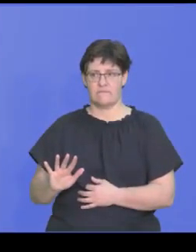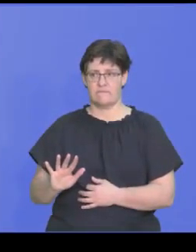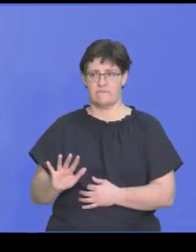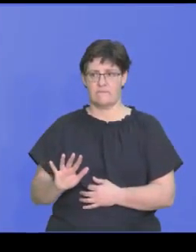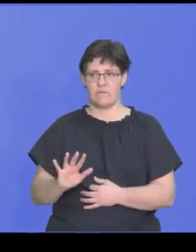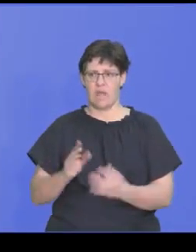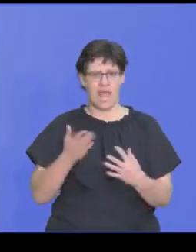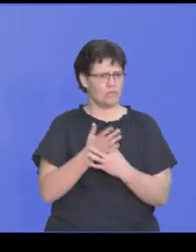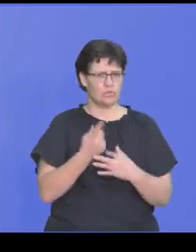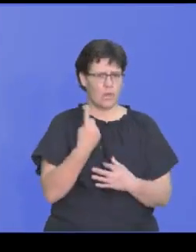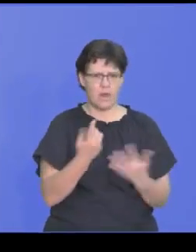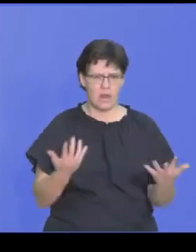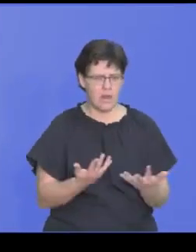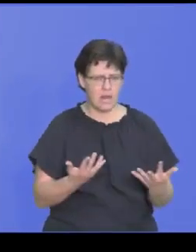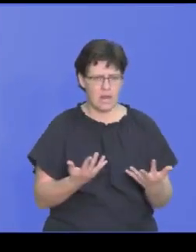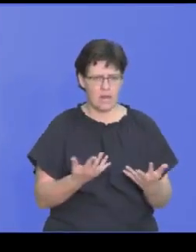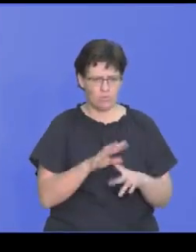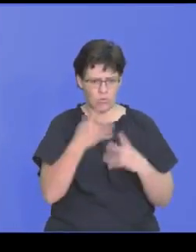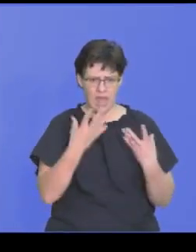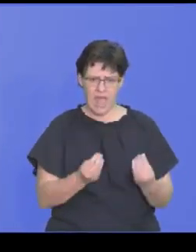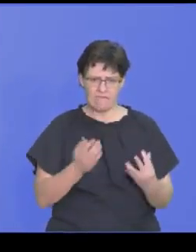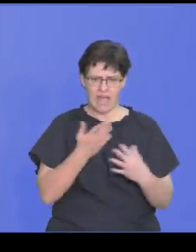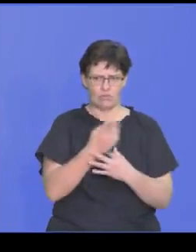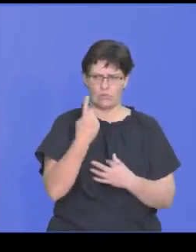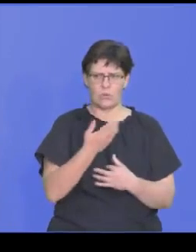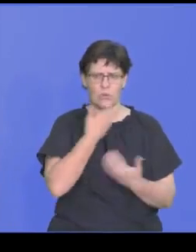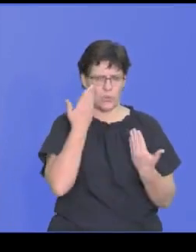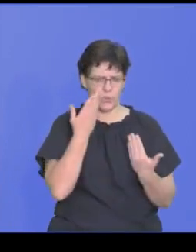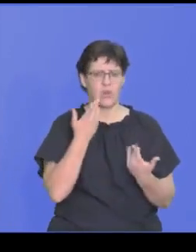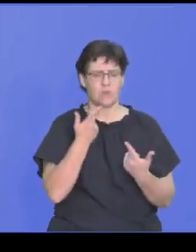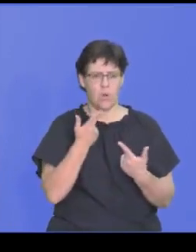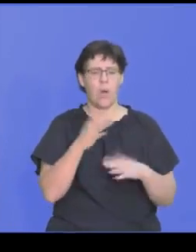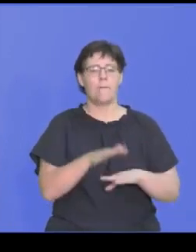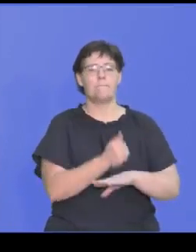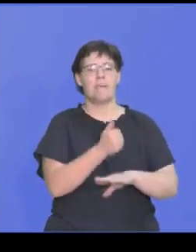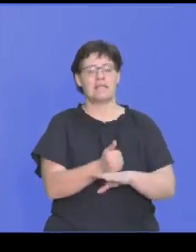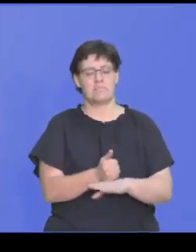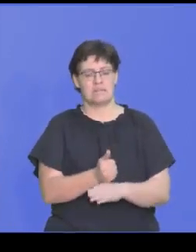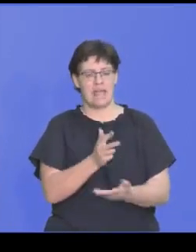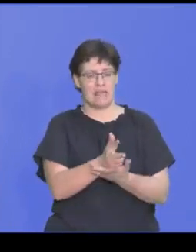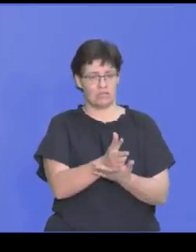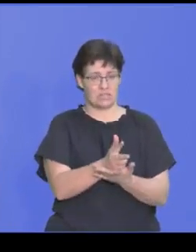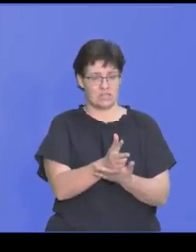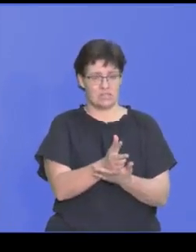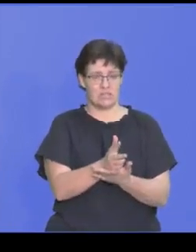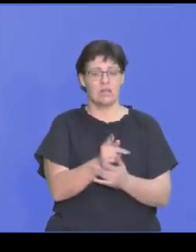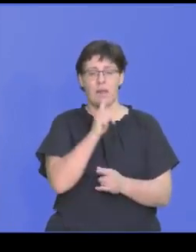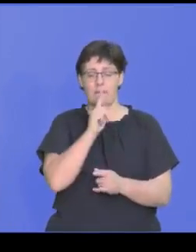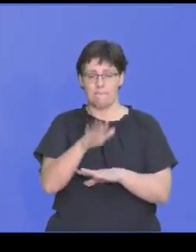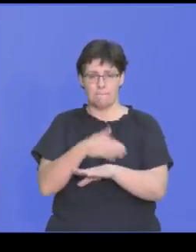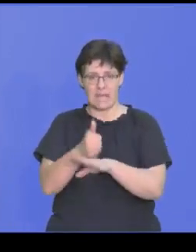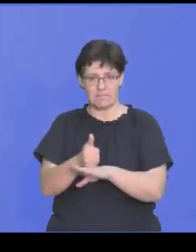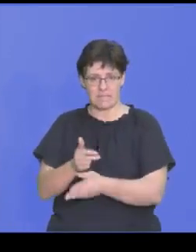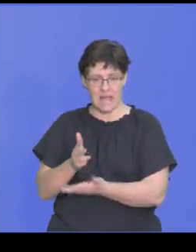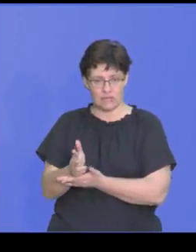and have we got an entrance 1? Don't think we have an entrance 1. So this is a basement parking entrance, and if we look, basement